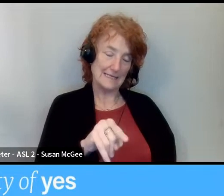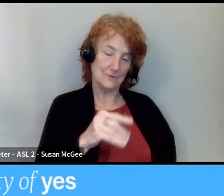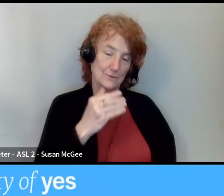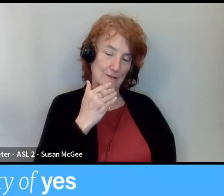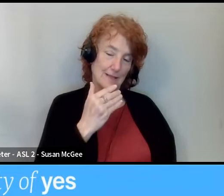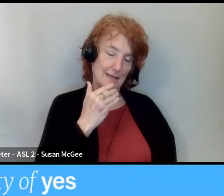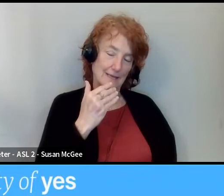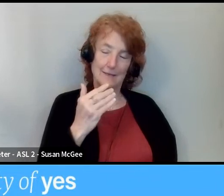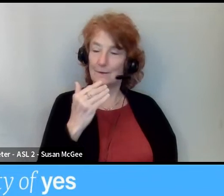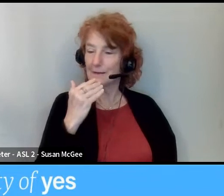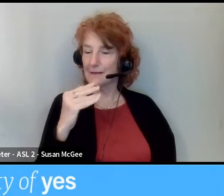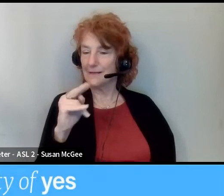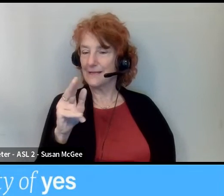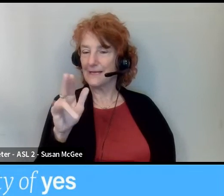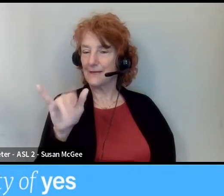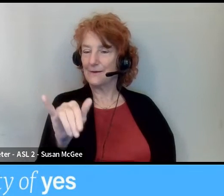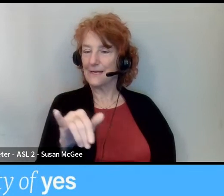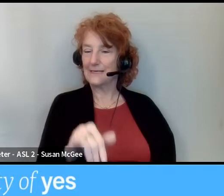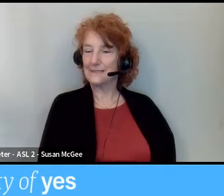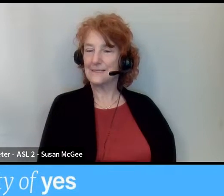Thanks, Nancy. Thanks, Nancy.